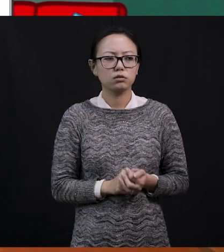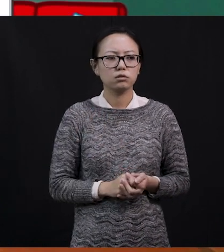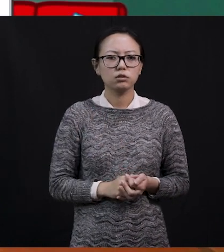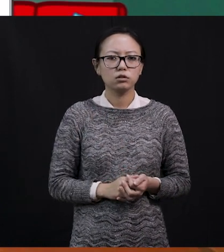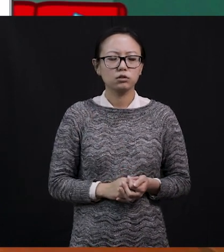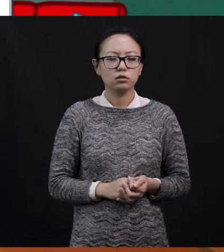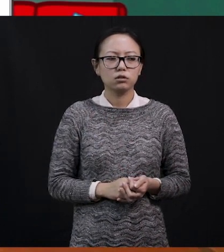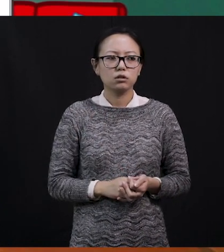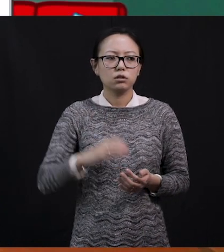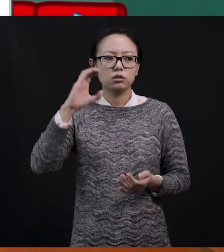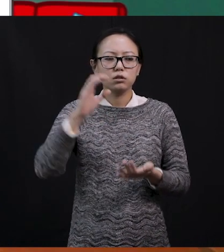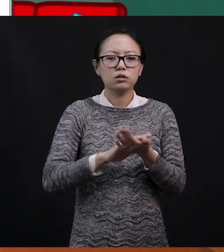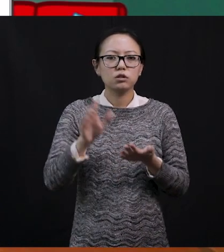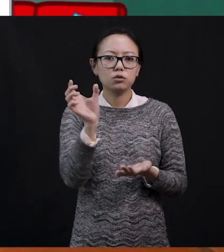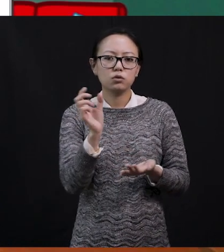job.